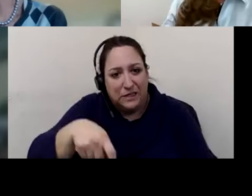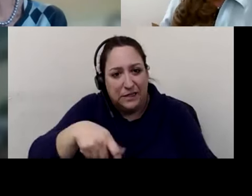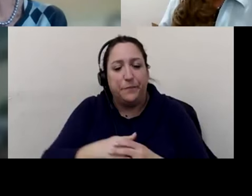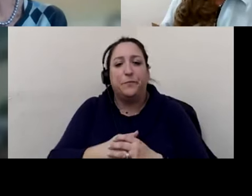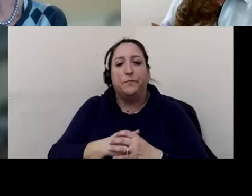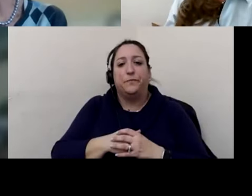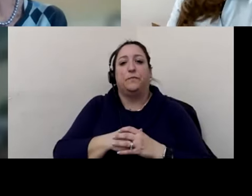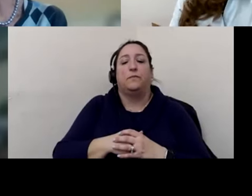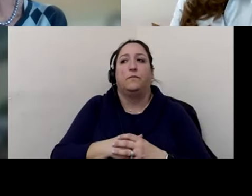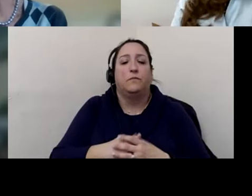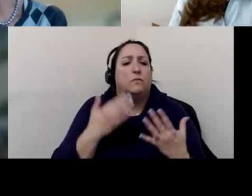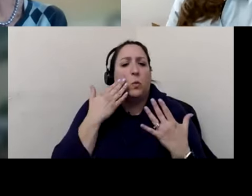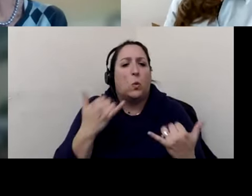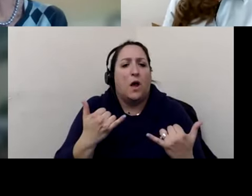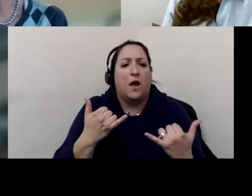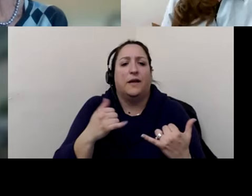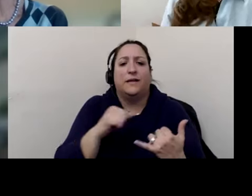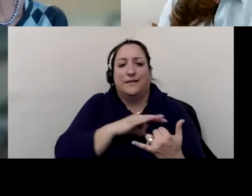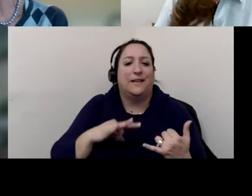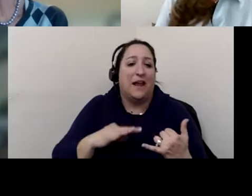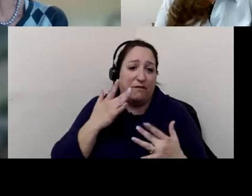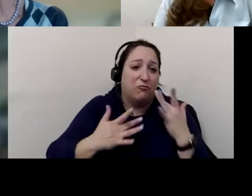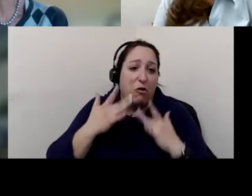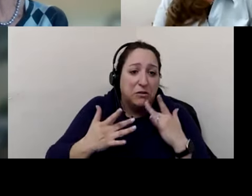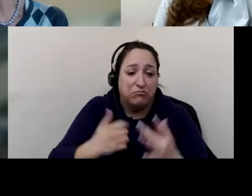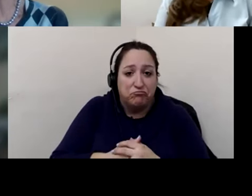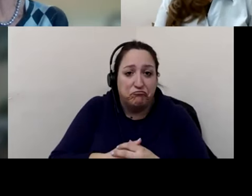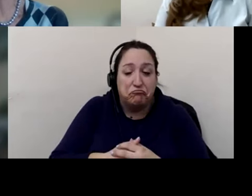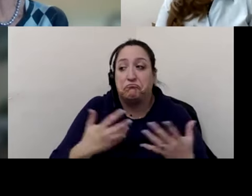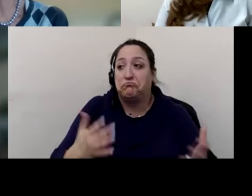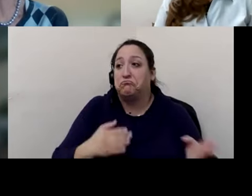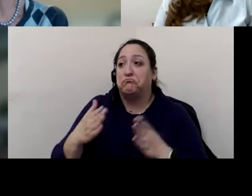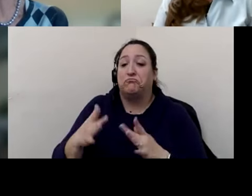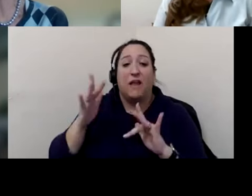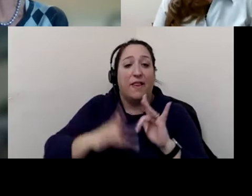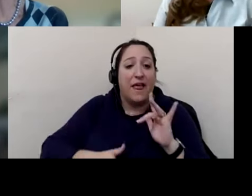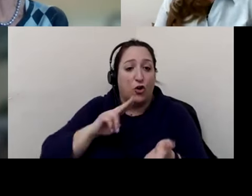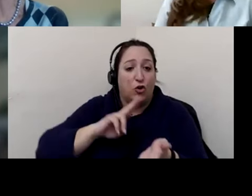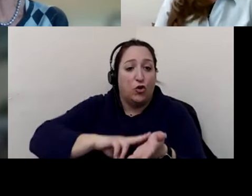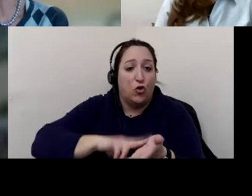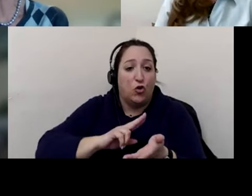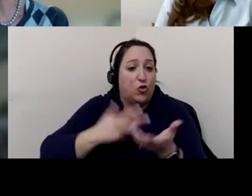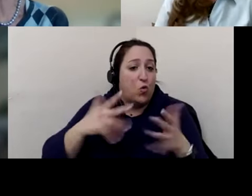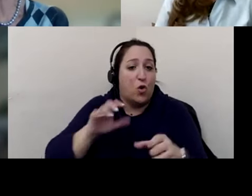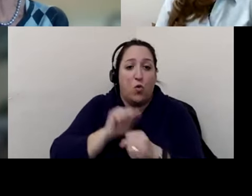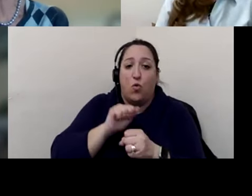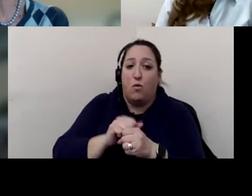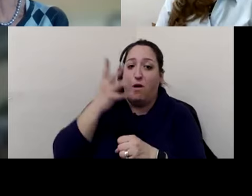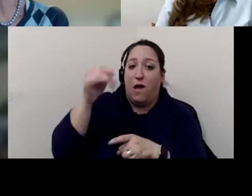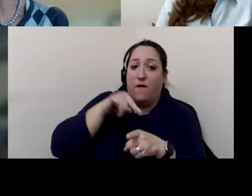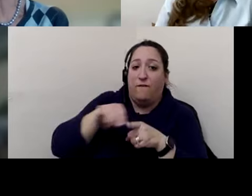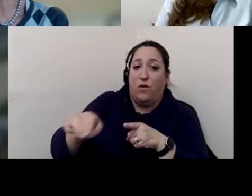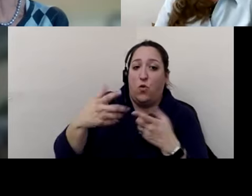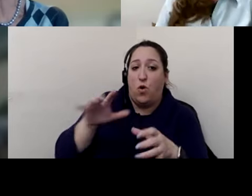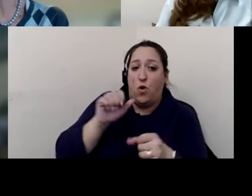This is due to the staffing crisis. This is due to the lack of nurses that want to work in the field, so